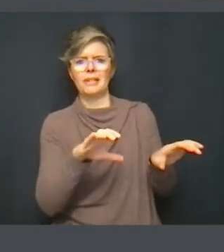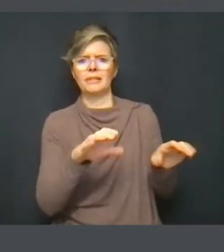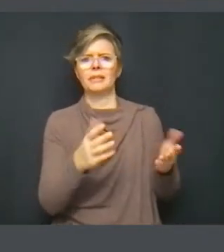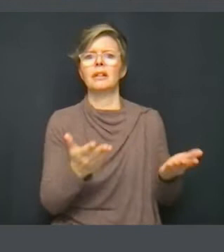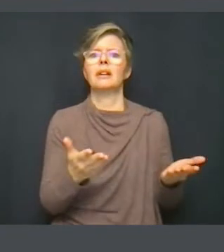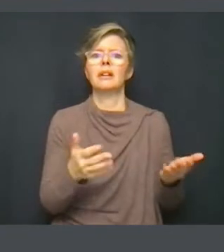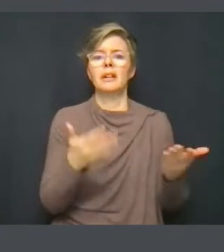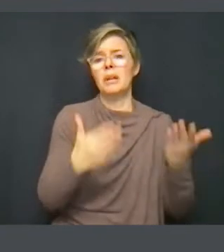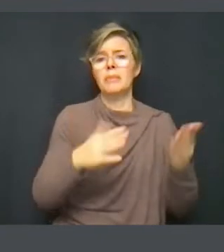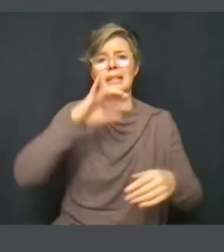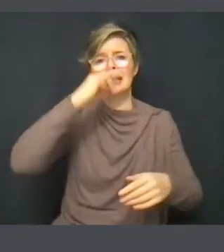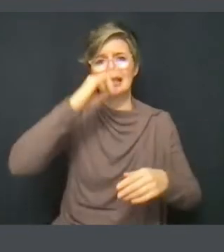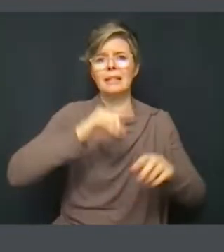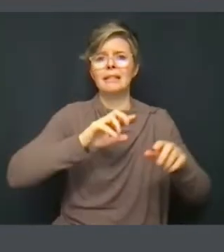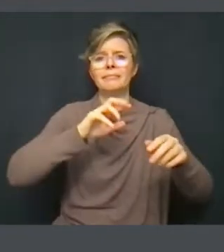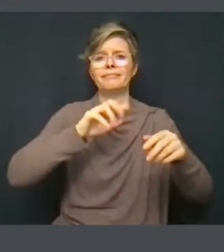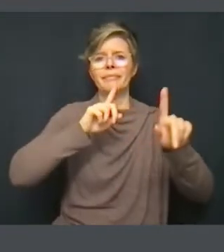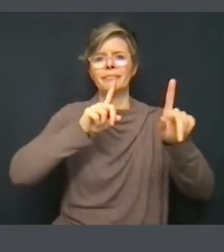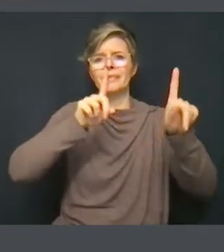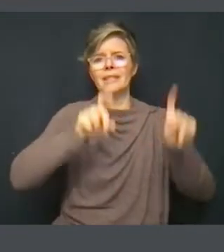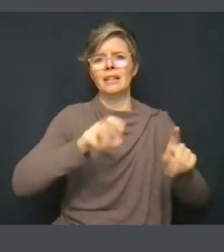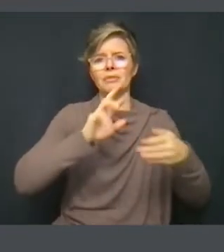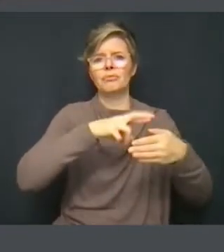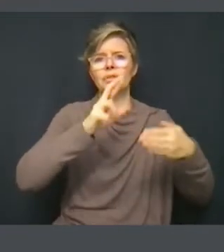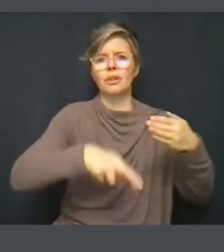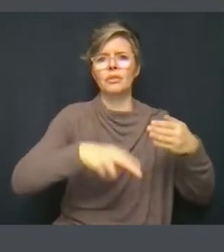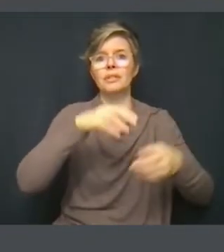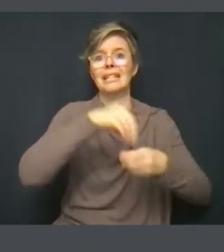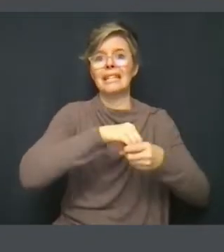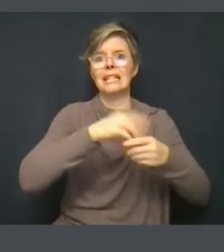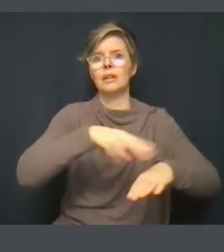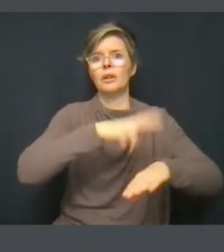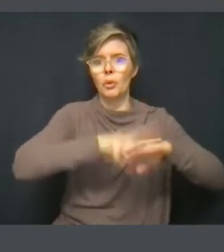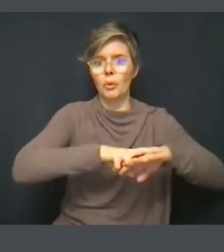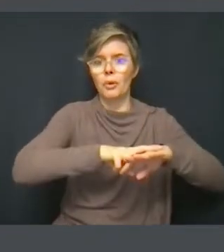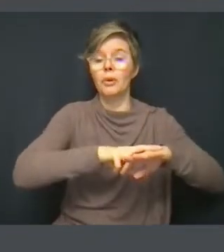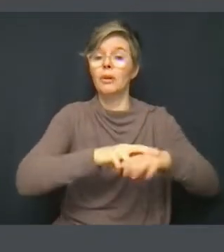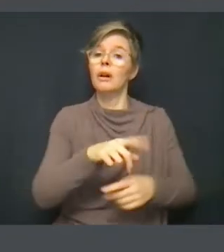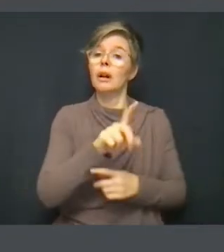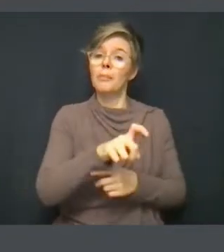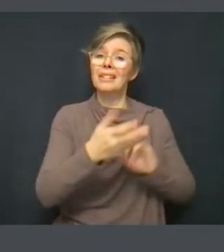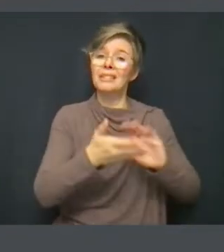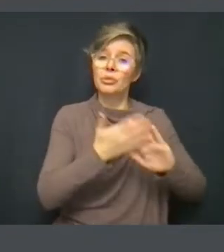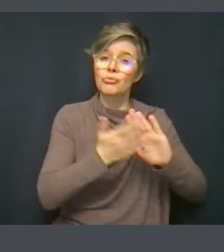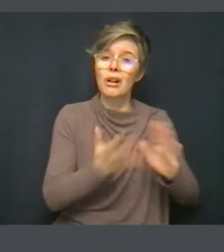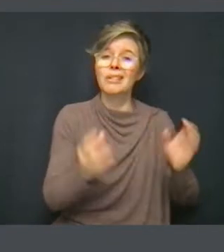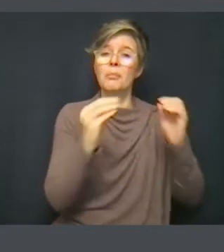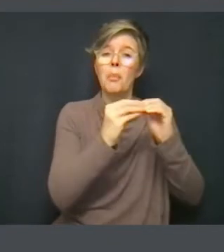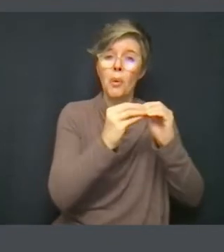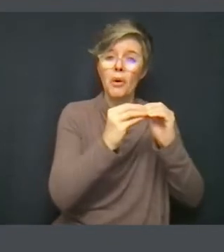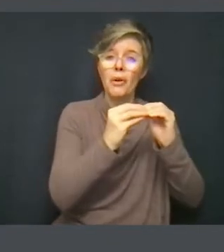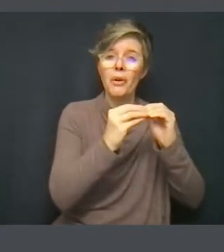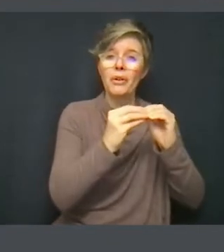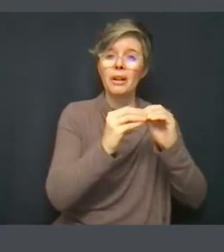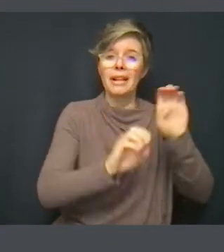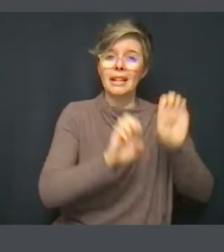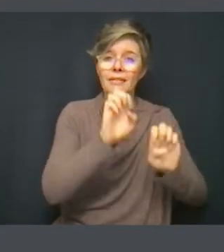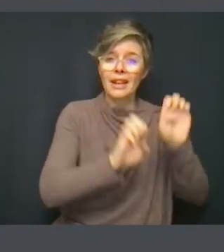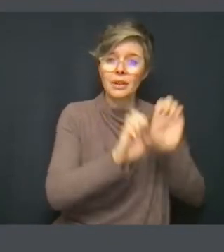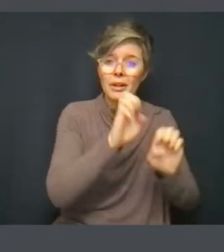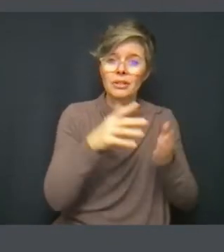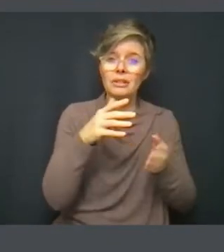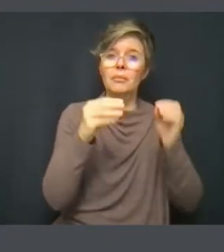right? Do you then need to do more evaluation on the other language, right? You could, it